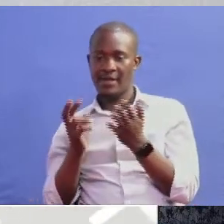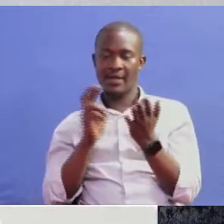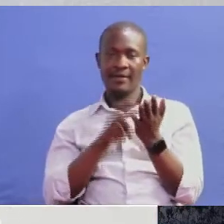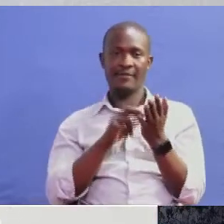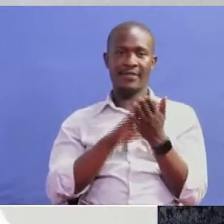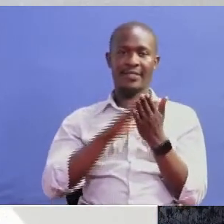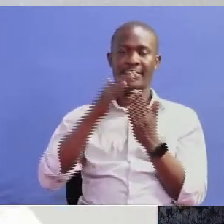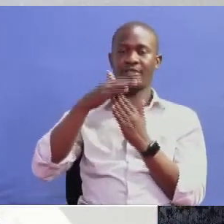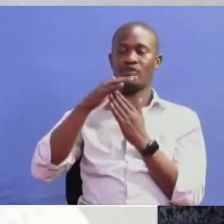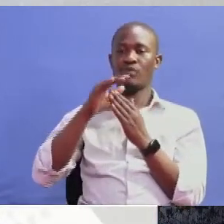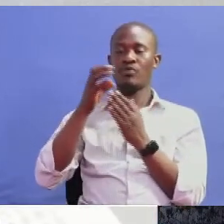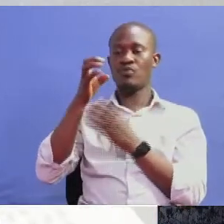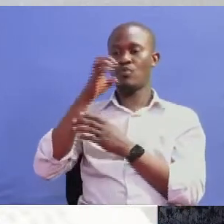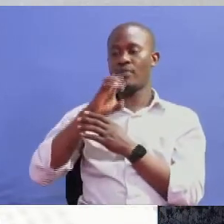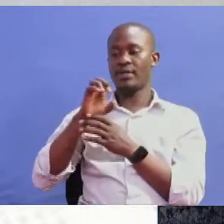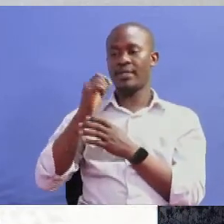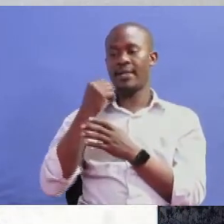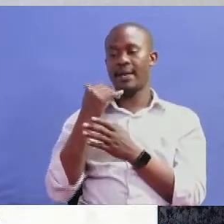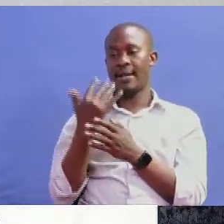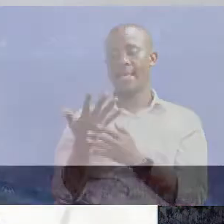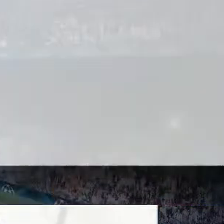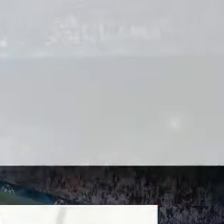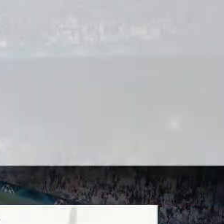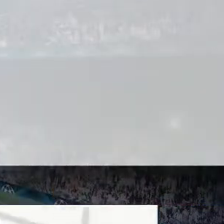top European leagues.